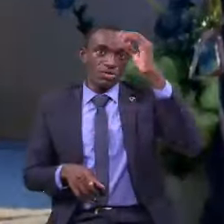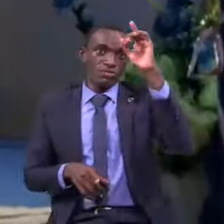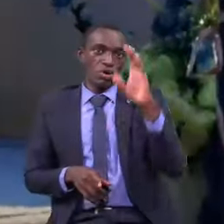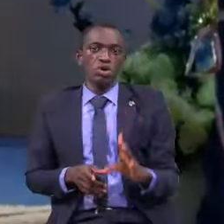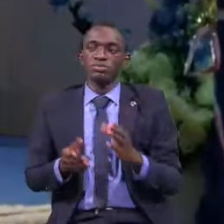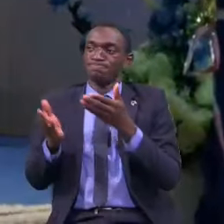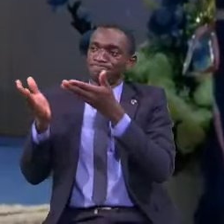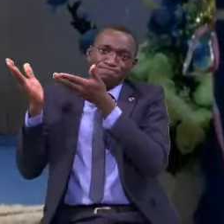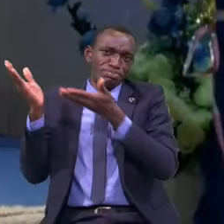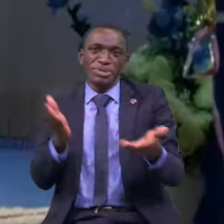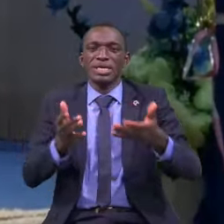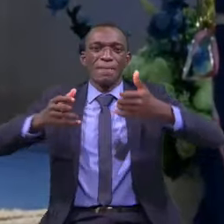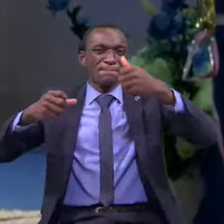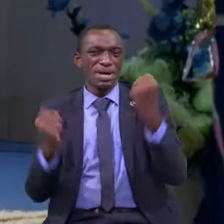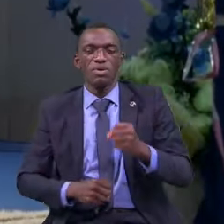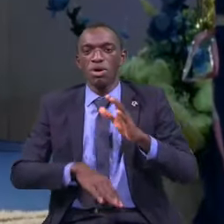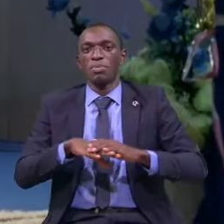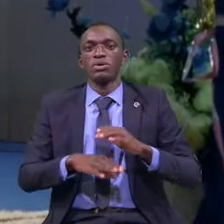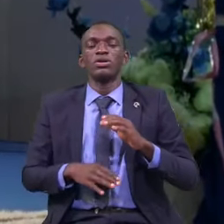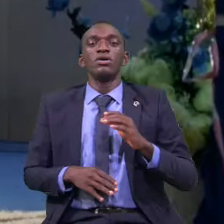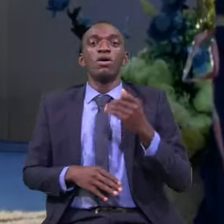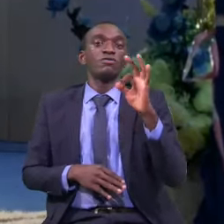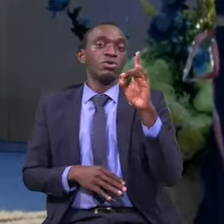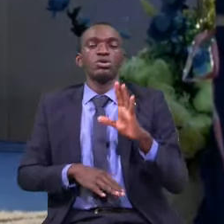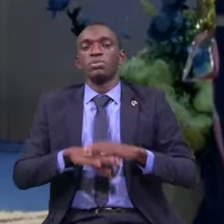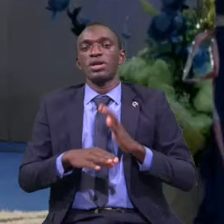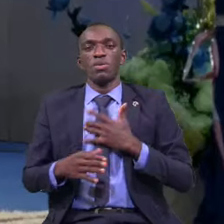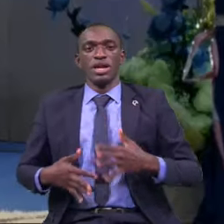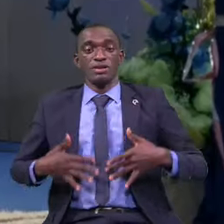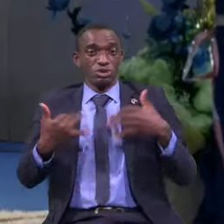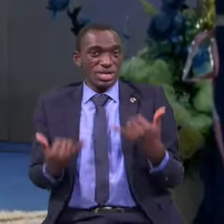lives. Tonight is miracle night.